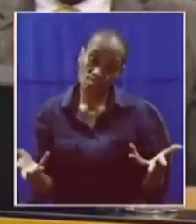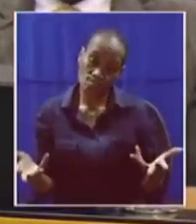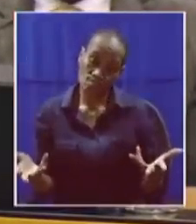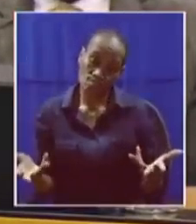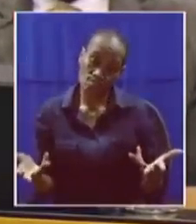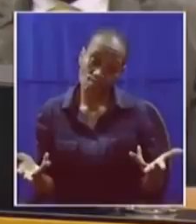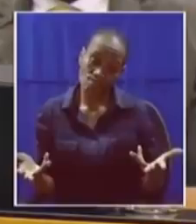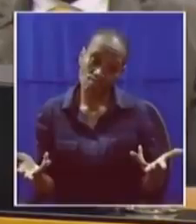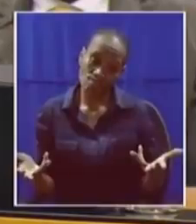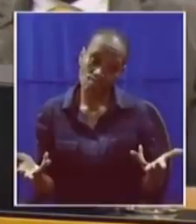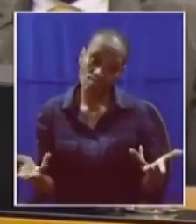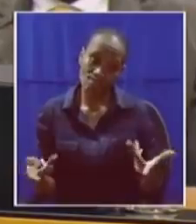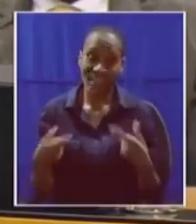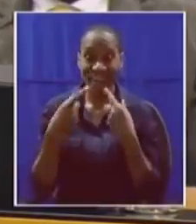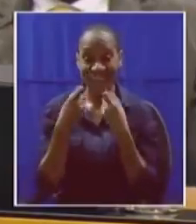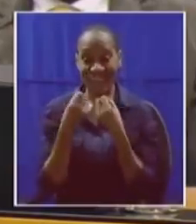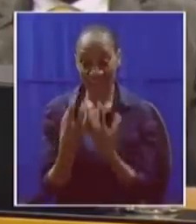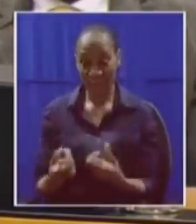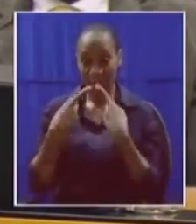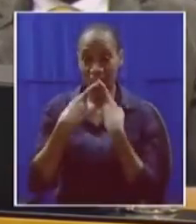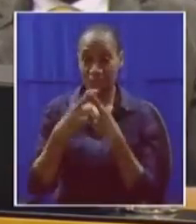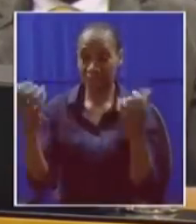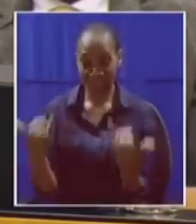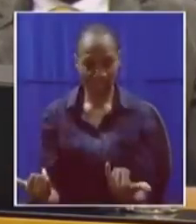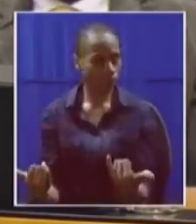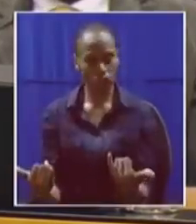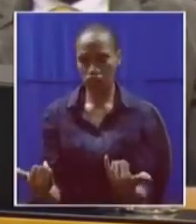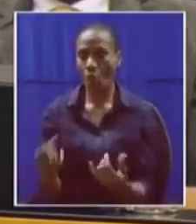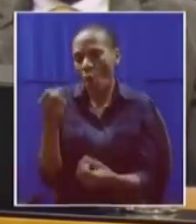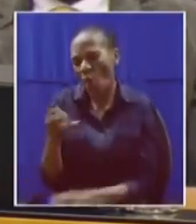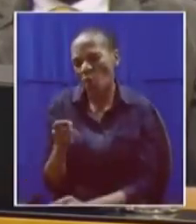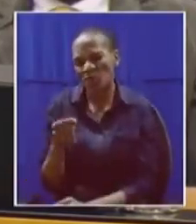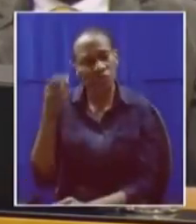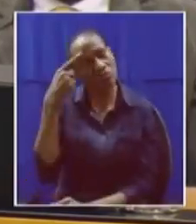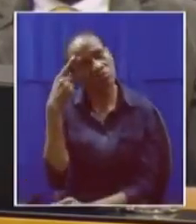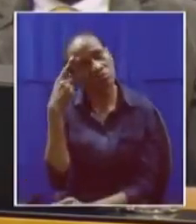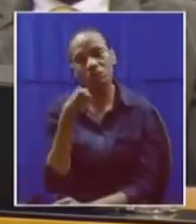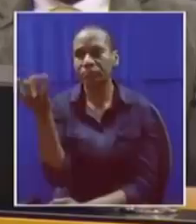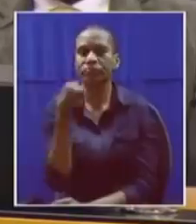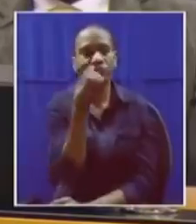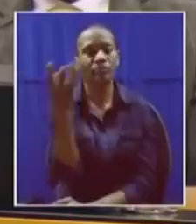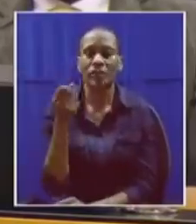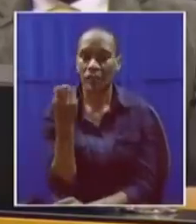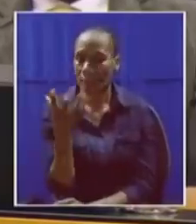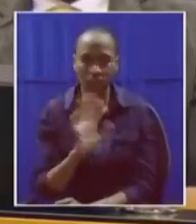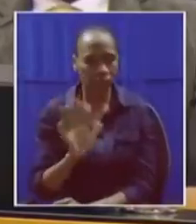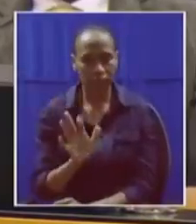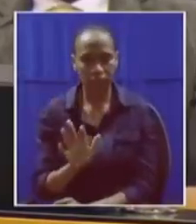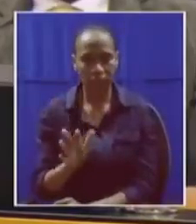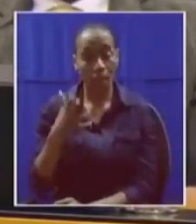I don't want to throw numbers and do thumb sucking, but what I can refer you to is